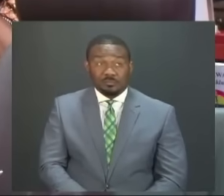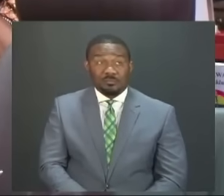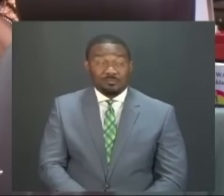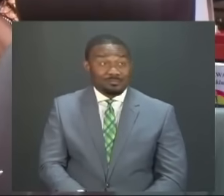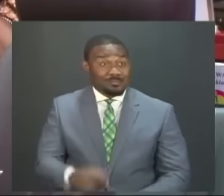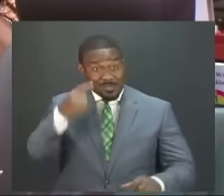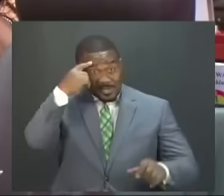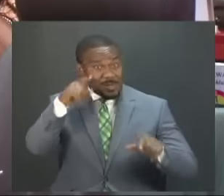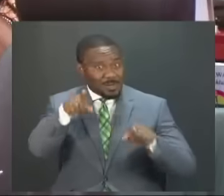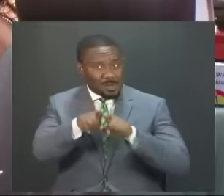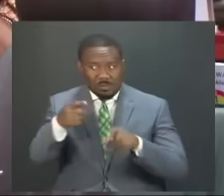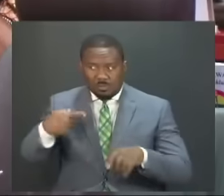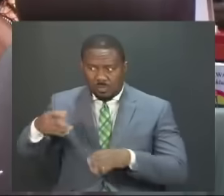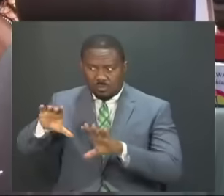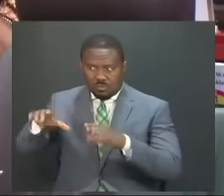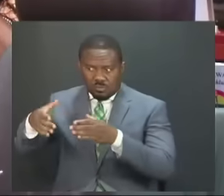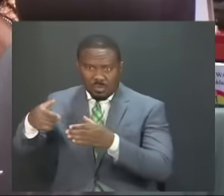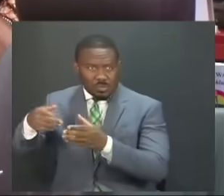at conclave